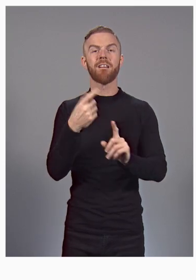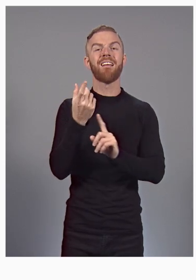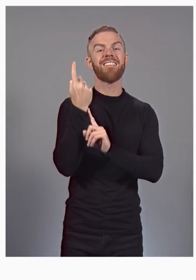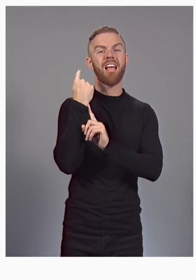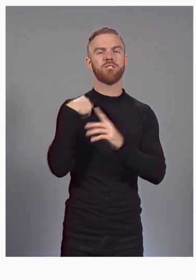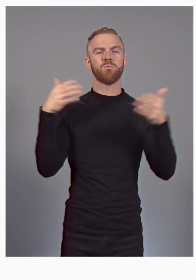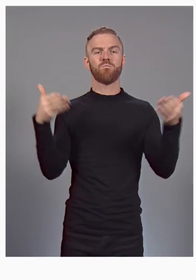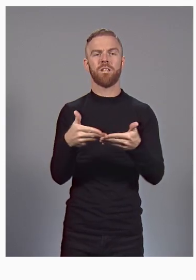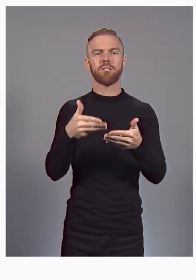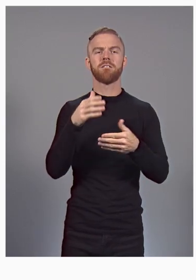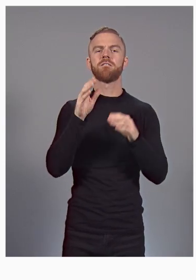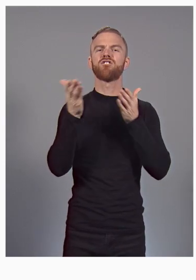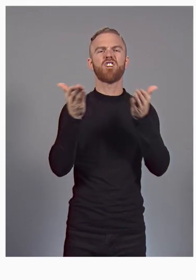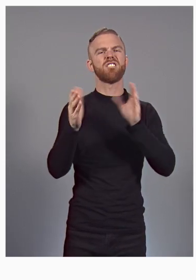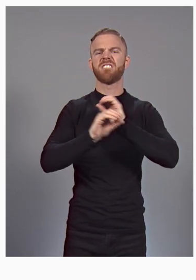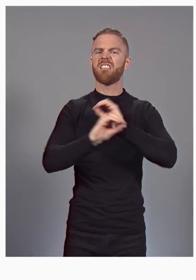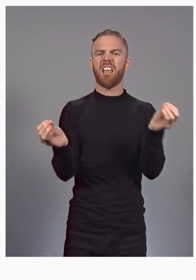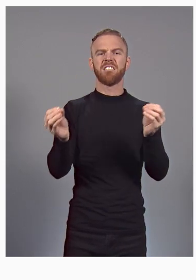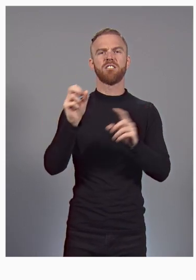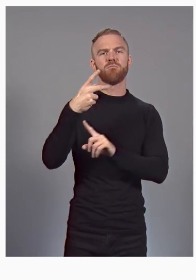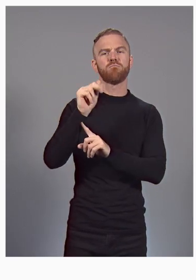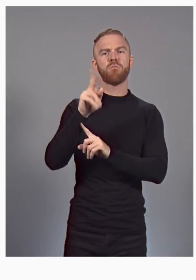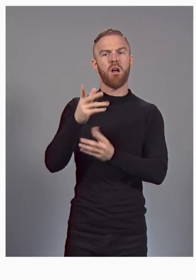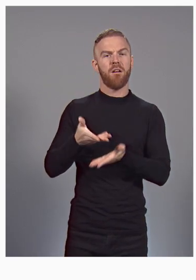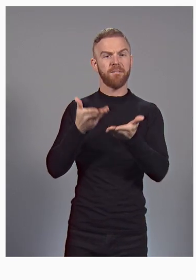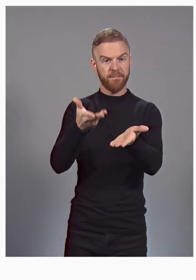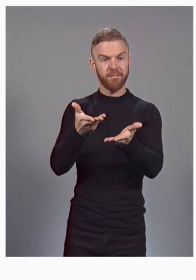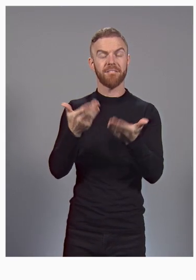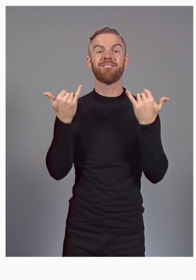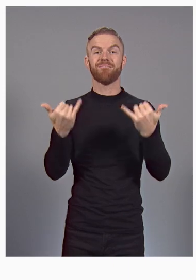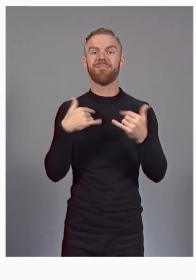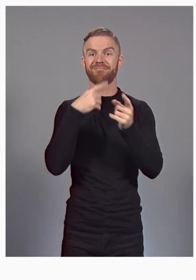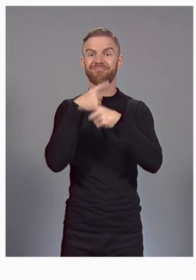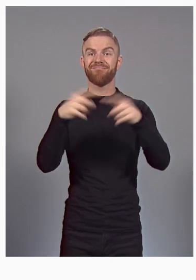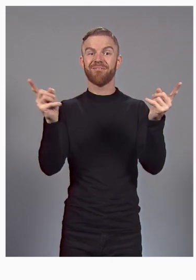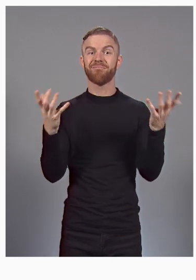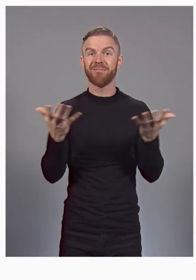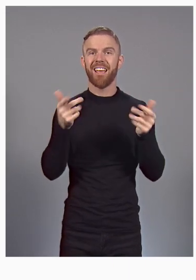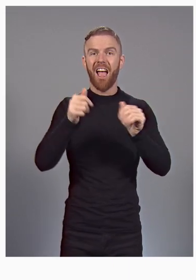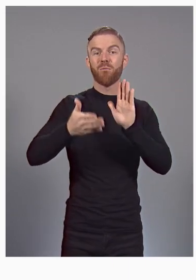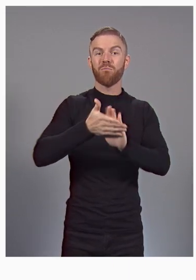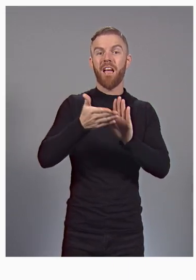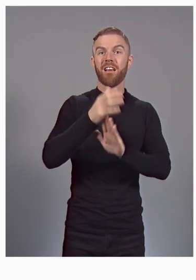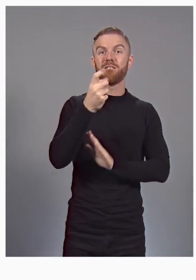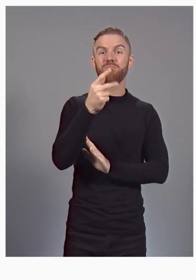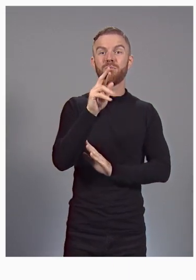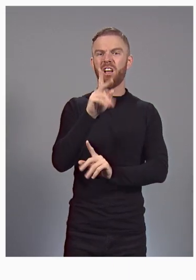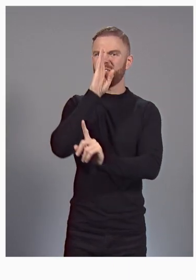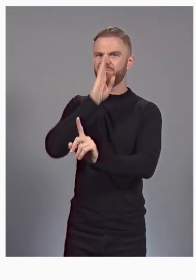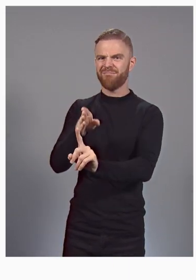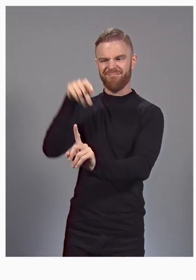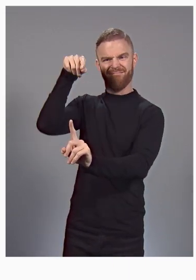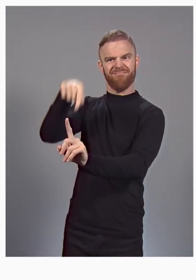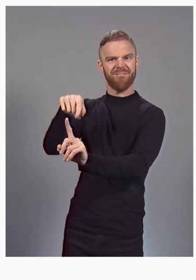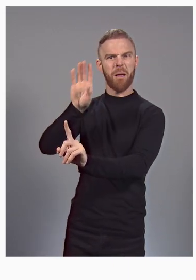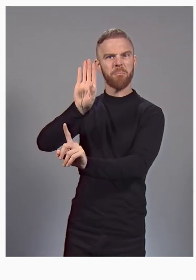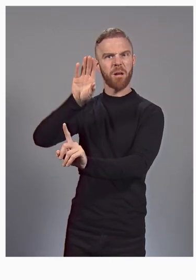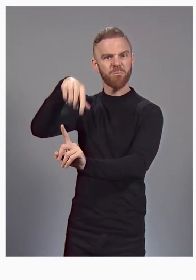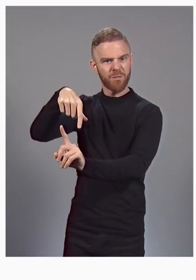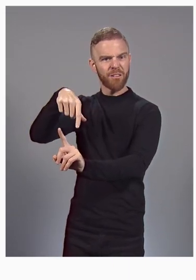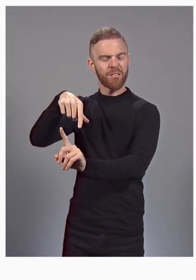offering. And today, we're announcing that you can run Spark directly from BigQuery with